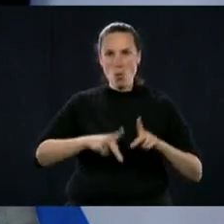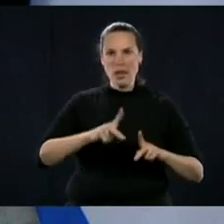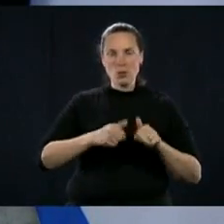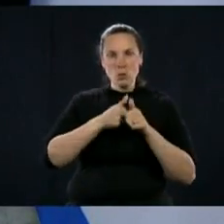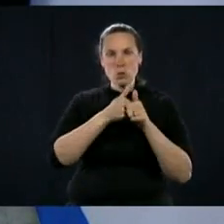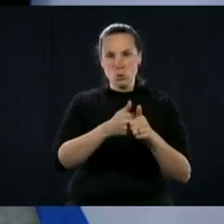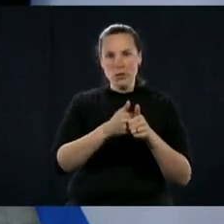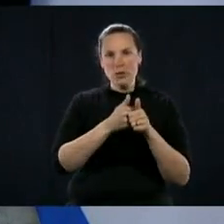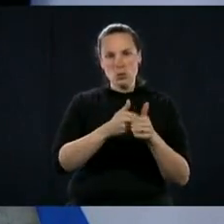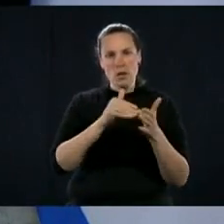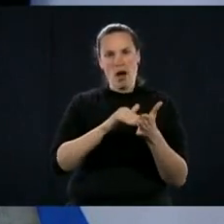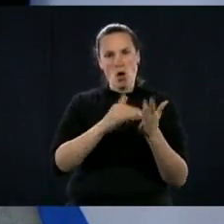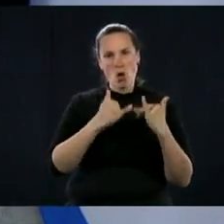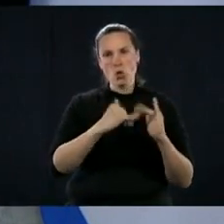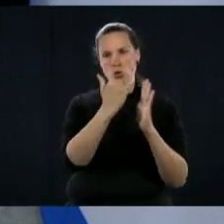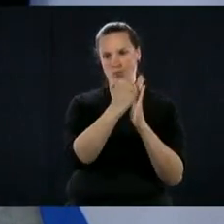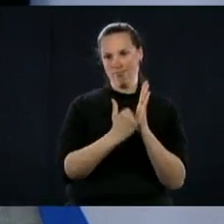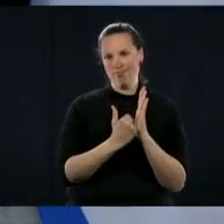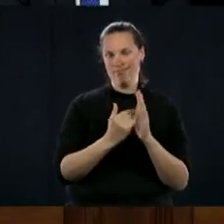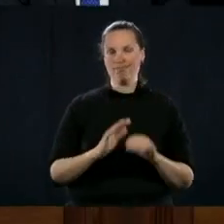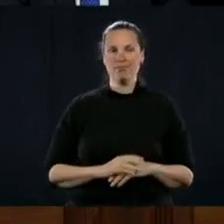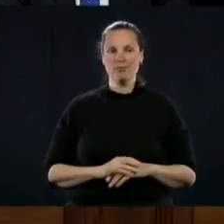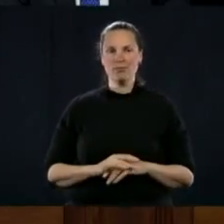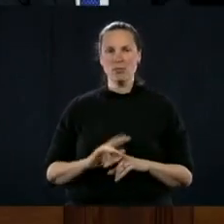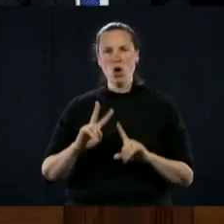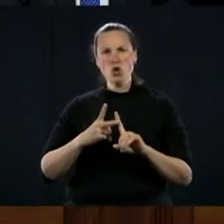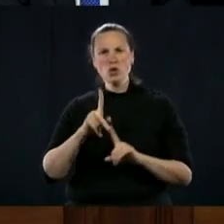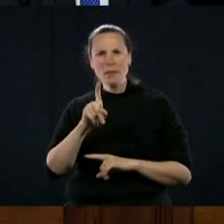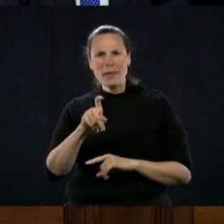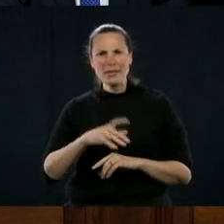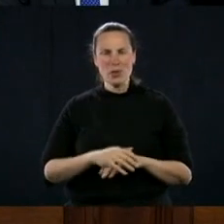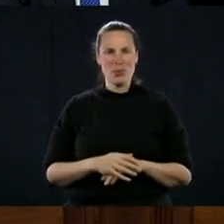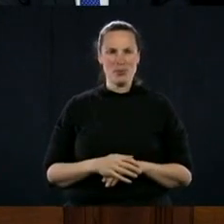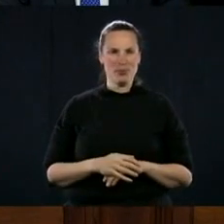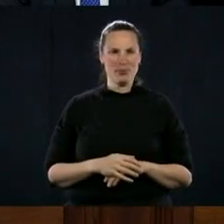population respects the prescription that we gave.